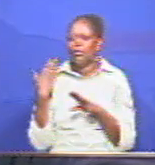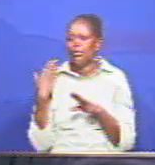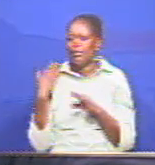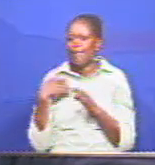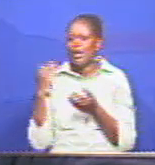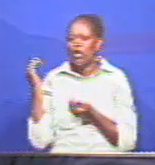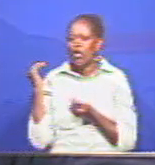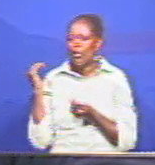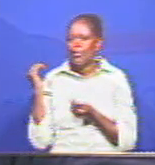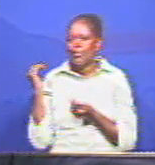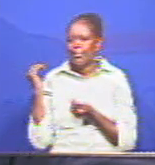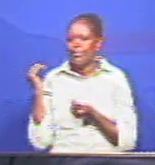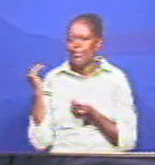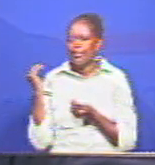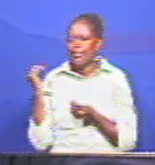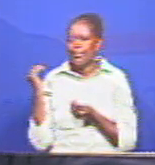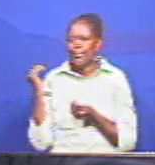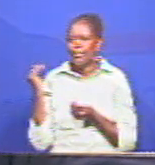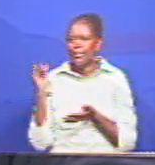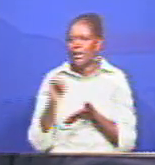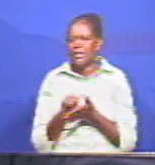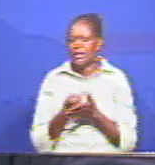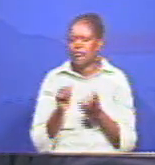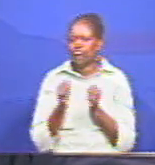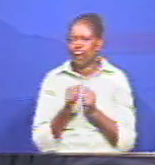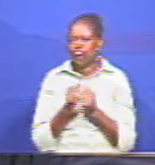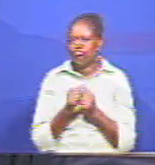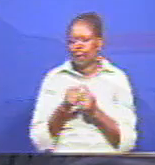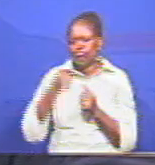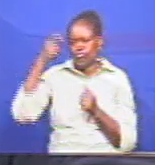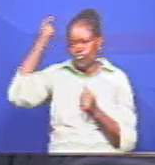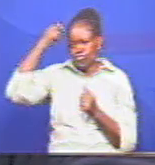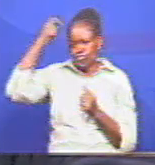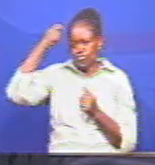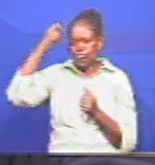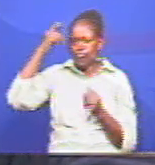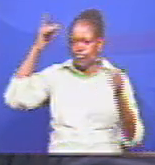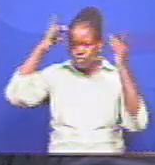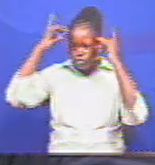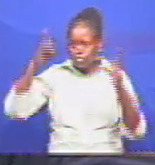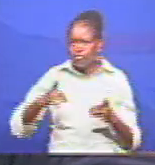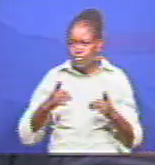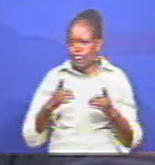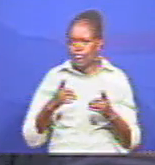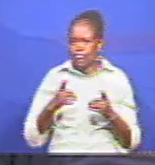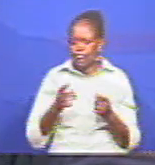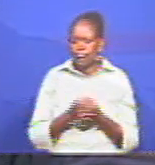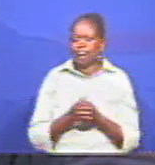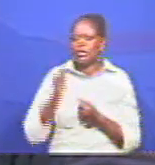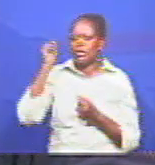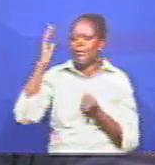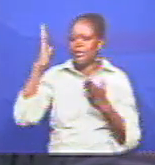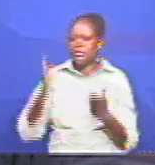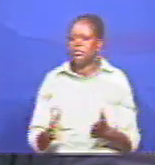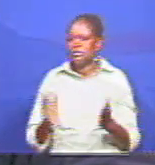hope with the wise mm-hmm. Decisions and their wisdom, mm-hmm. the politicians yes.